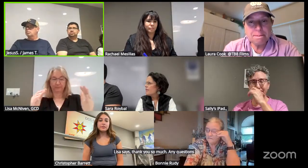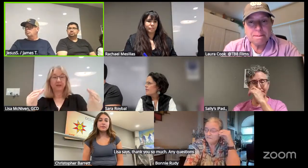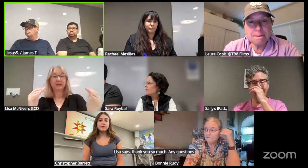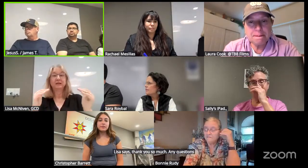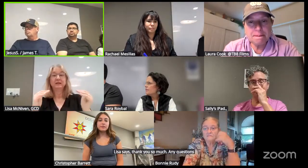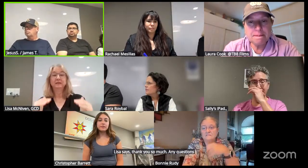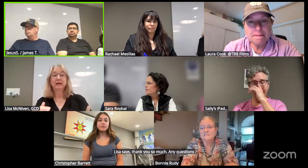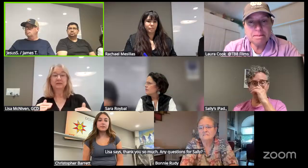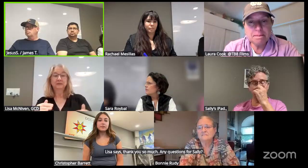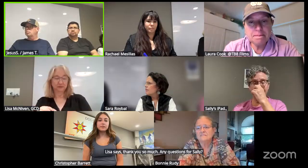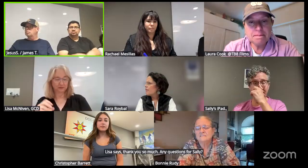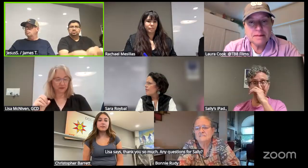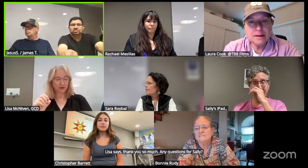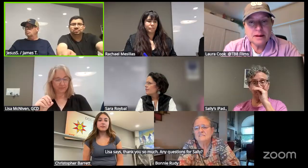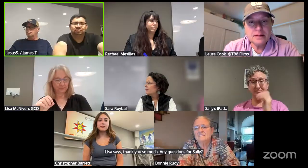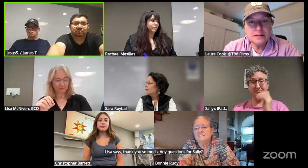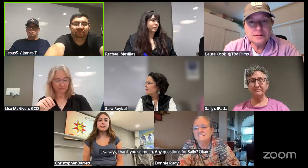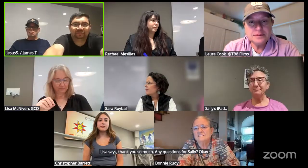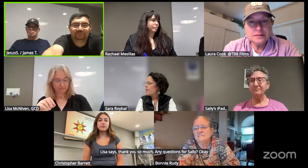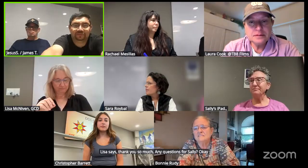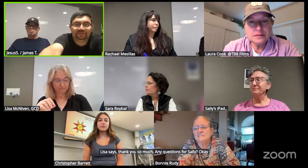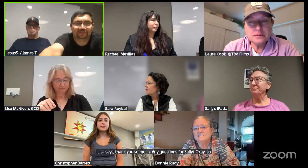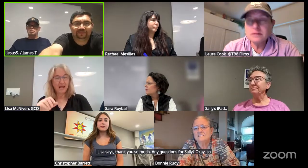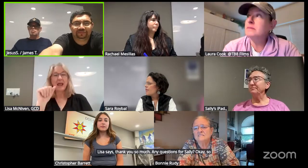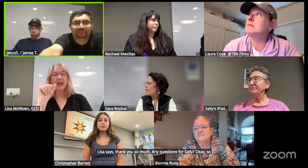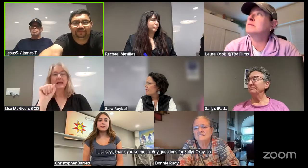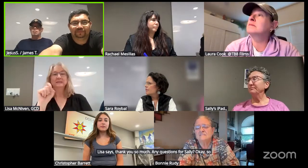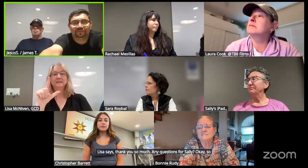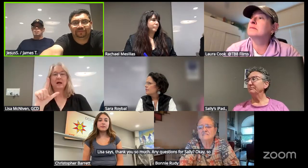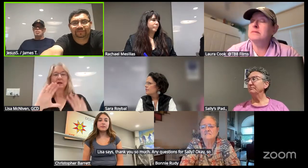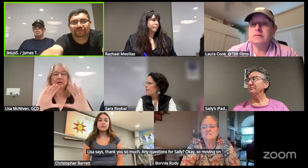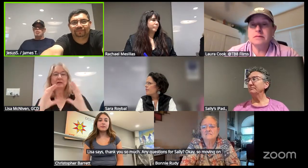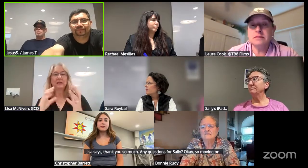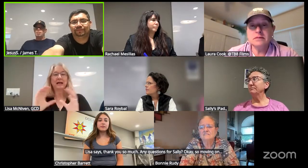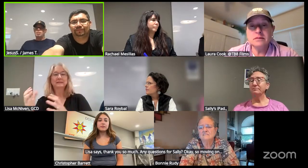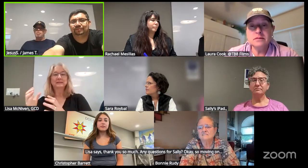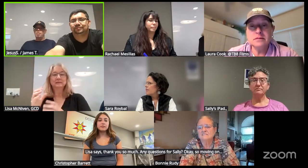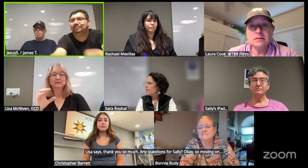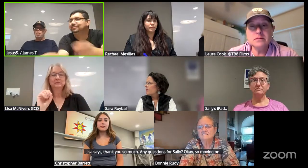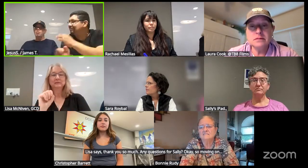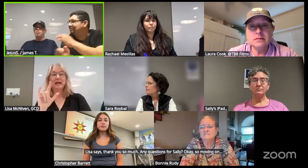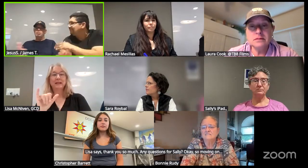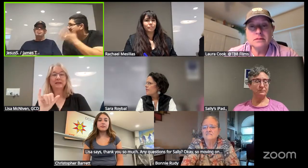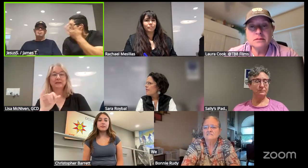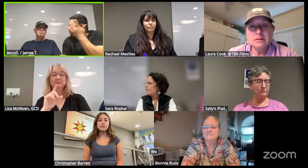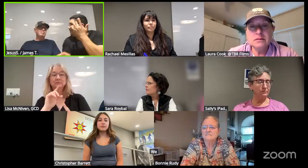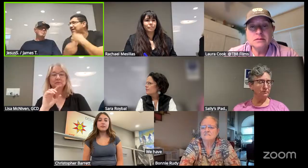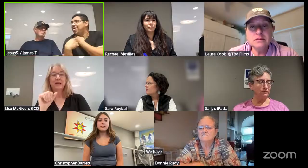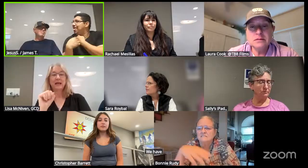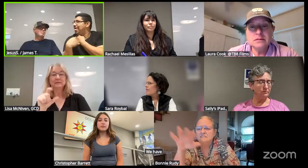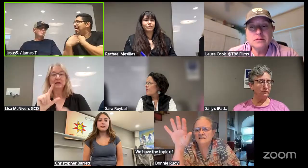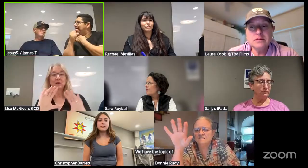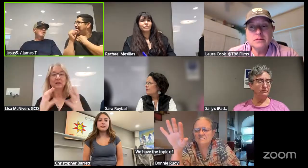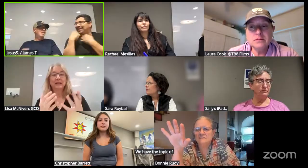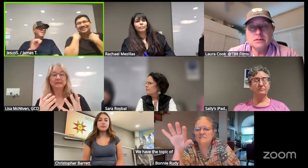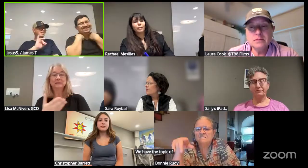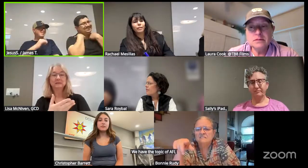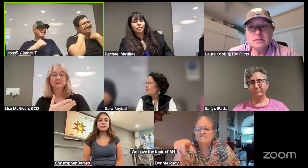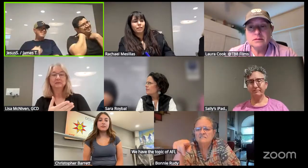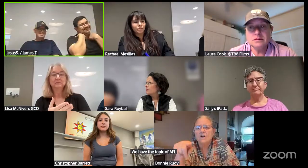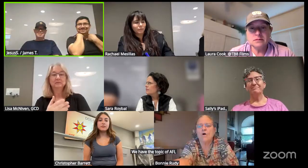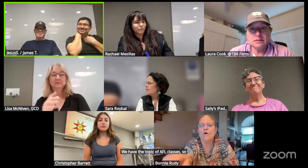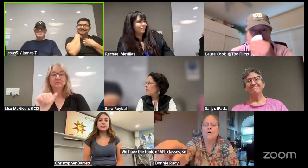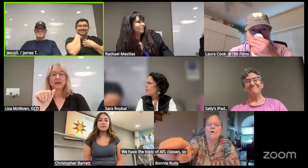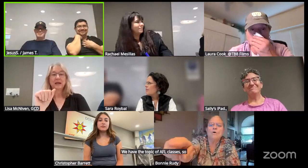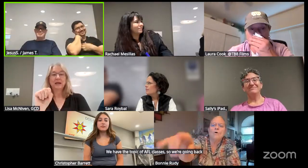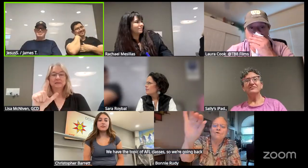None? Okay, so moving on. We have a topic of ASL classes, so we're going back